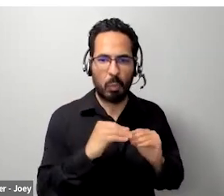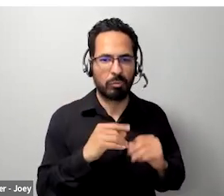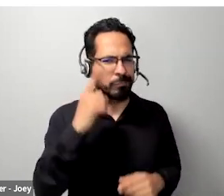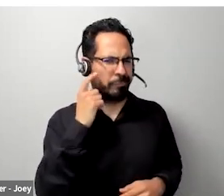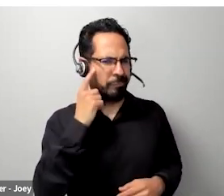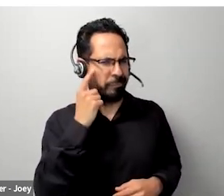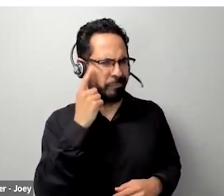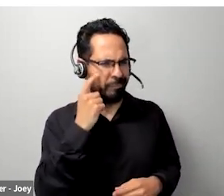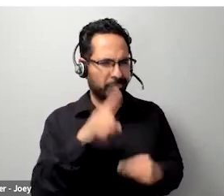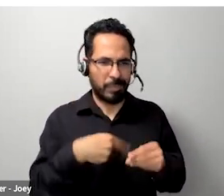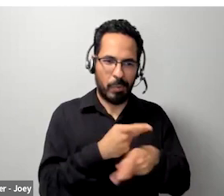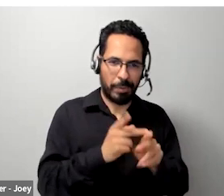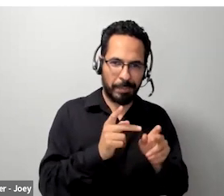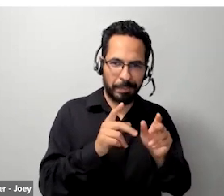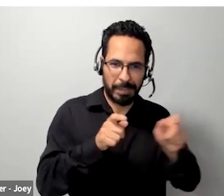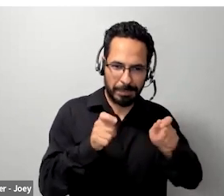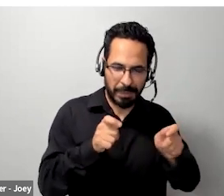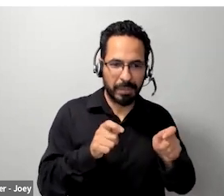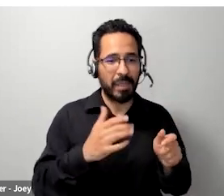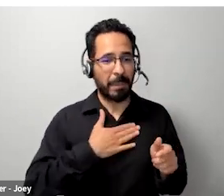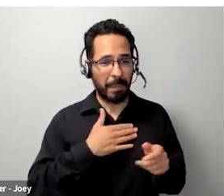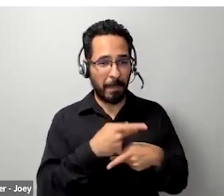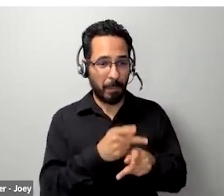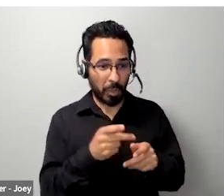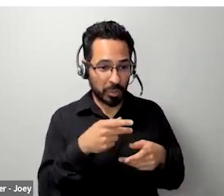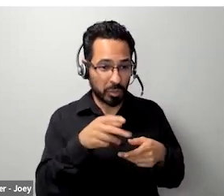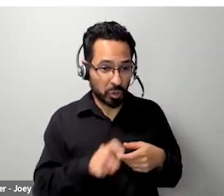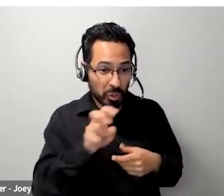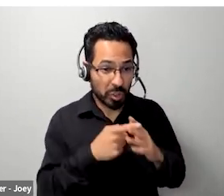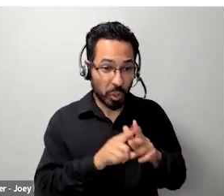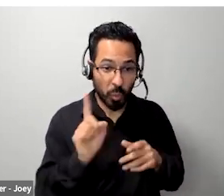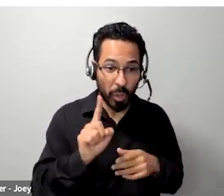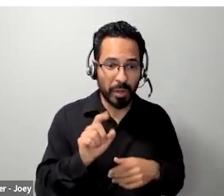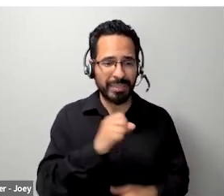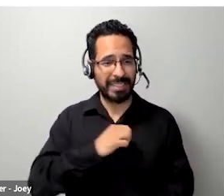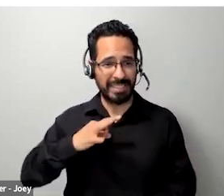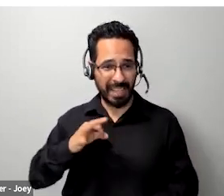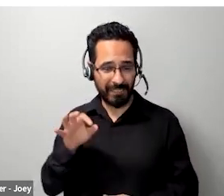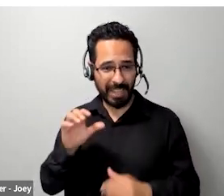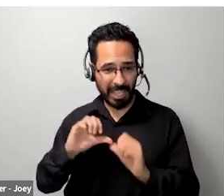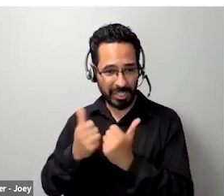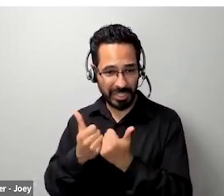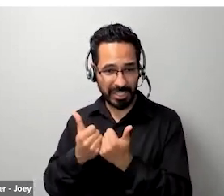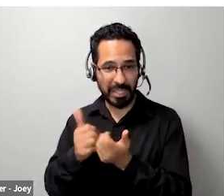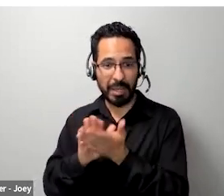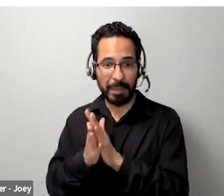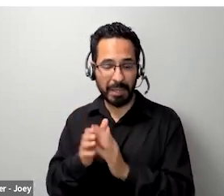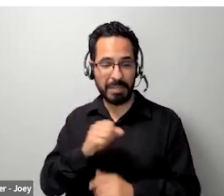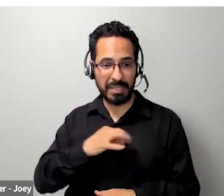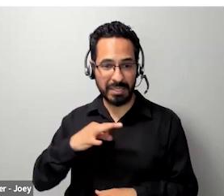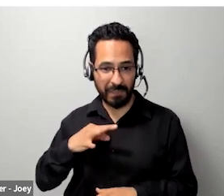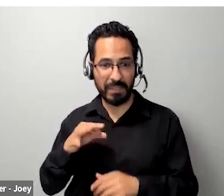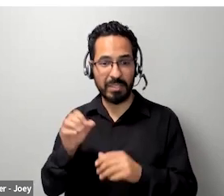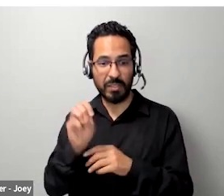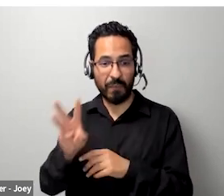came to product management. My product journey actually started at a staffing agency that became staffing software for the cannabis